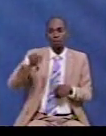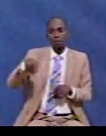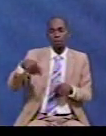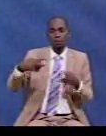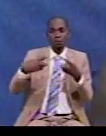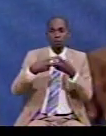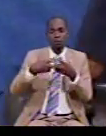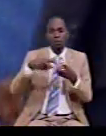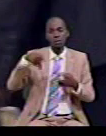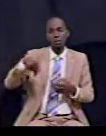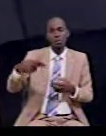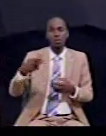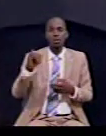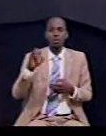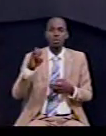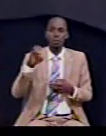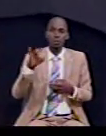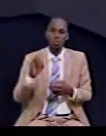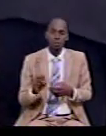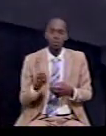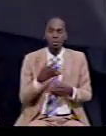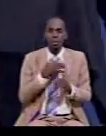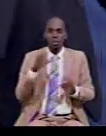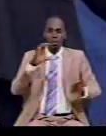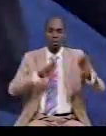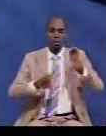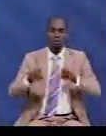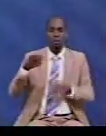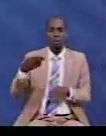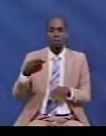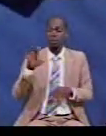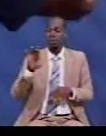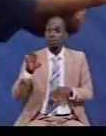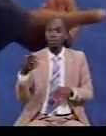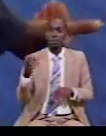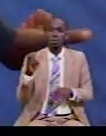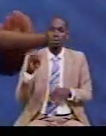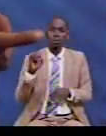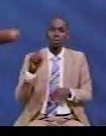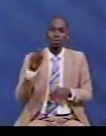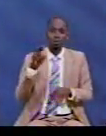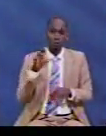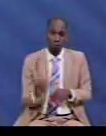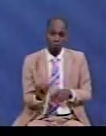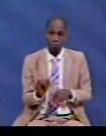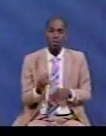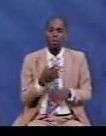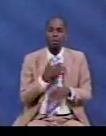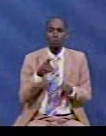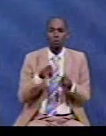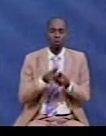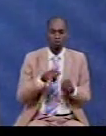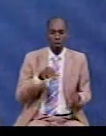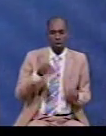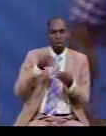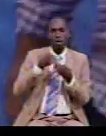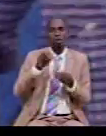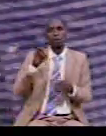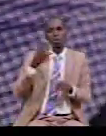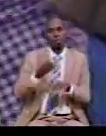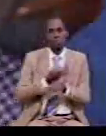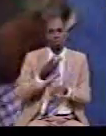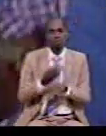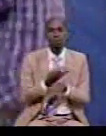then you have additional mathematics, what we call elective mathematics. You can, there's